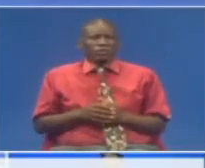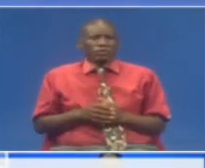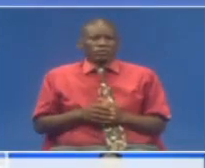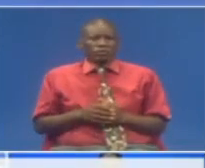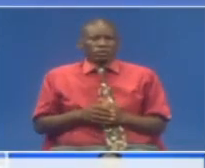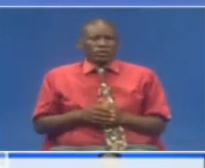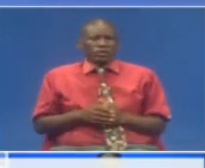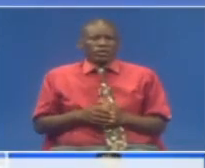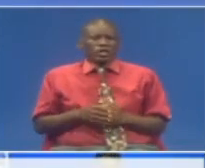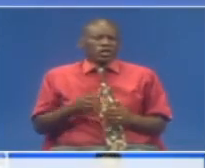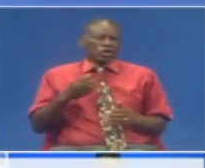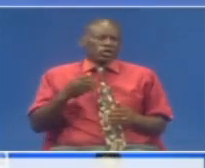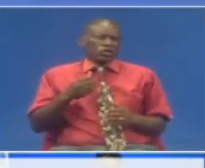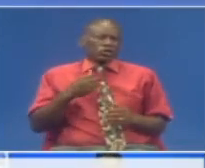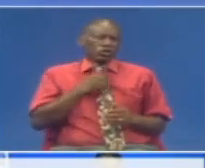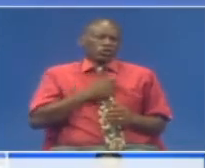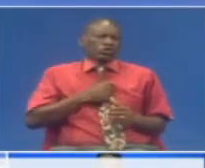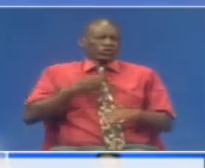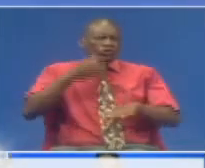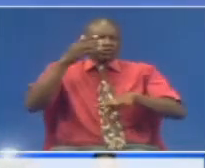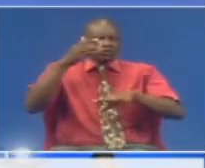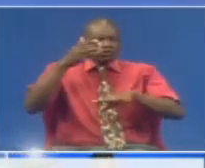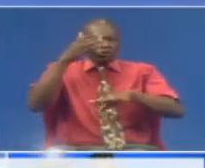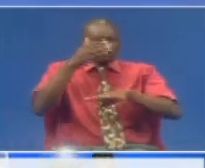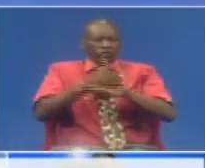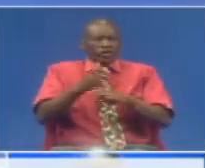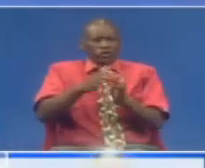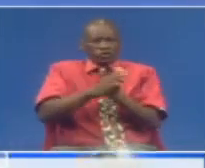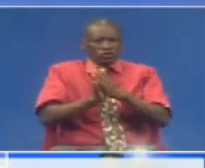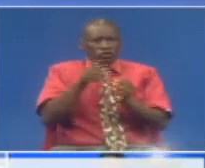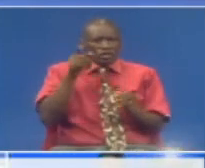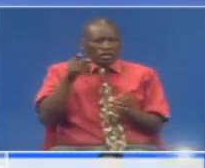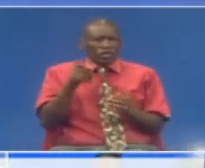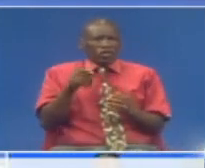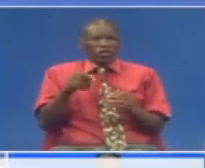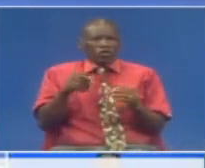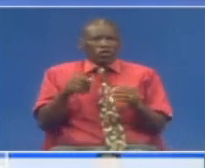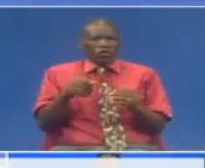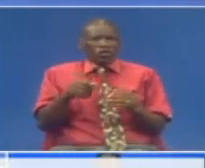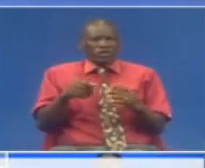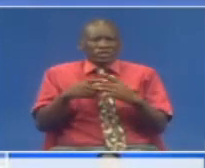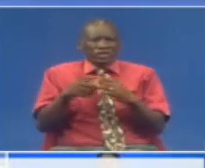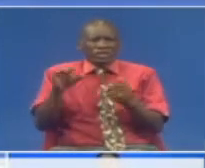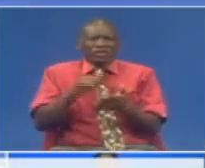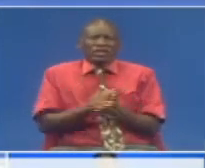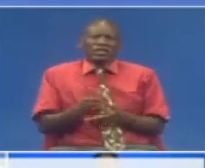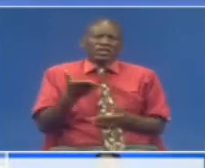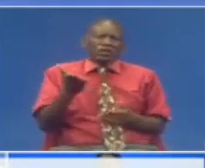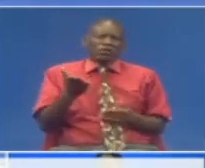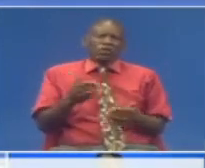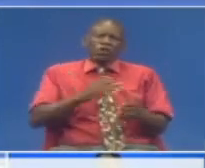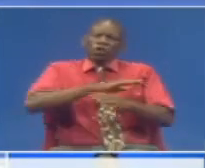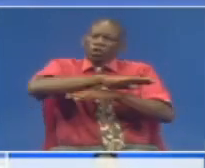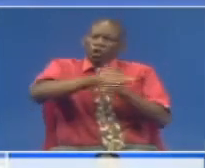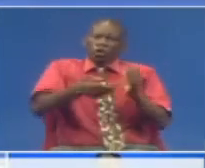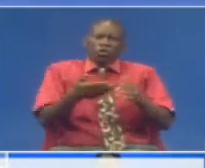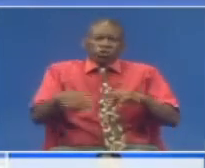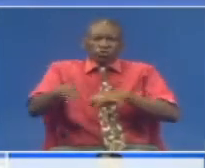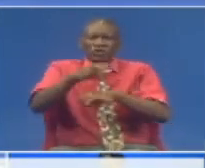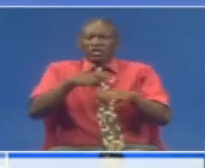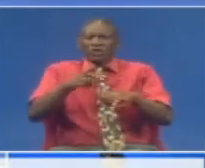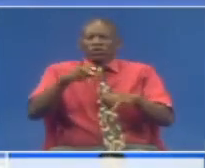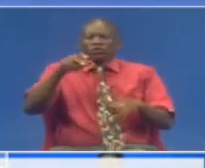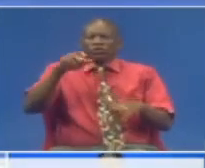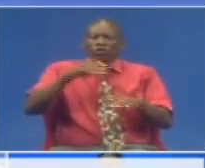very unfortunate false narrative was rolled out that all these national police